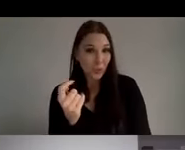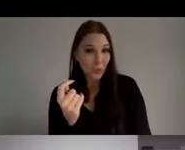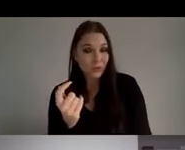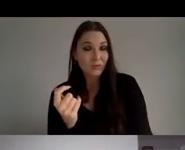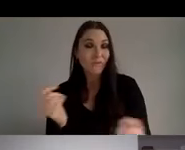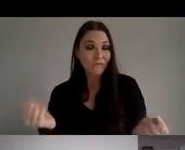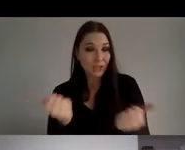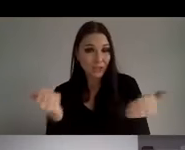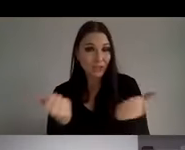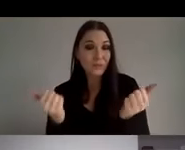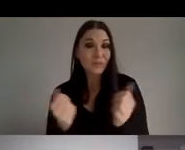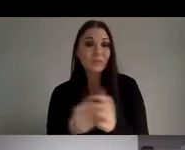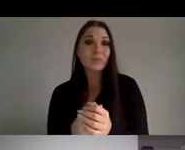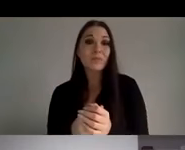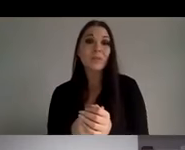And